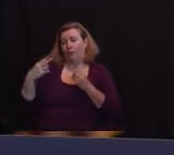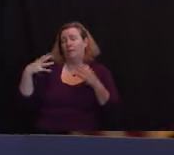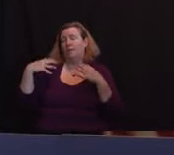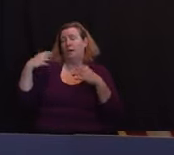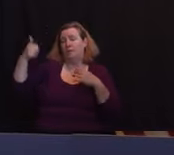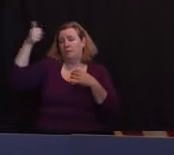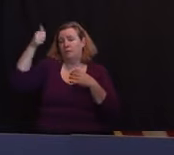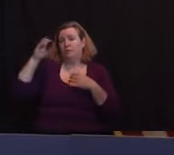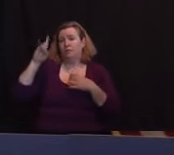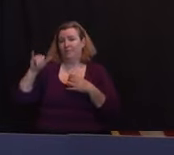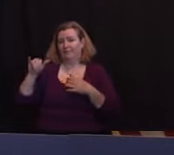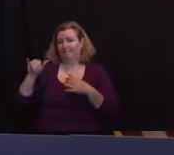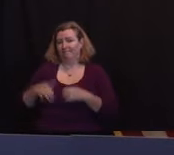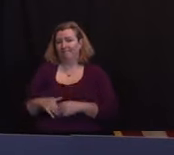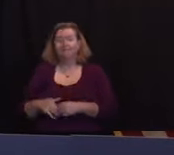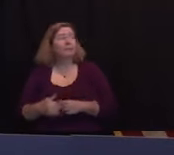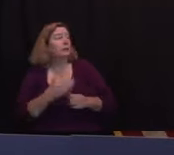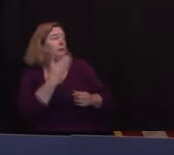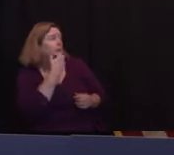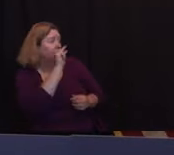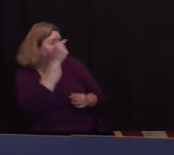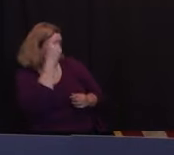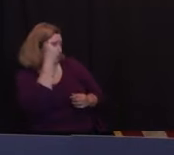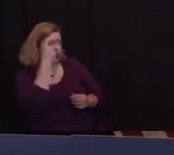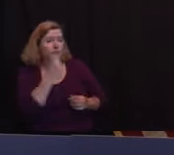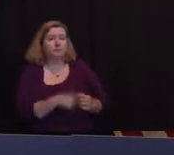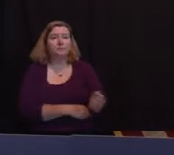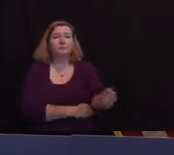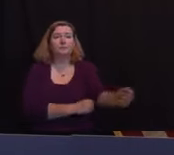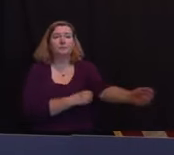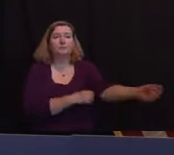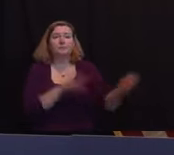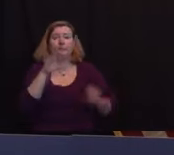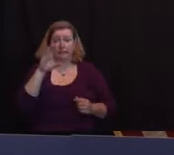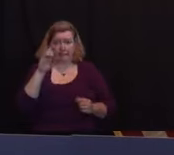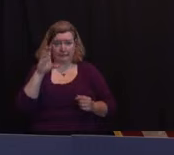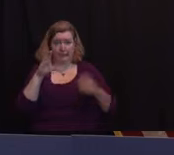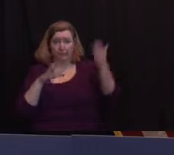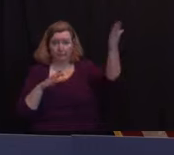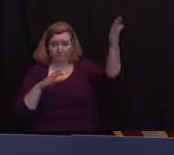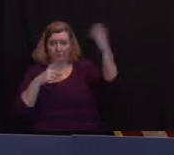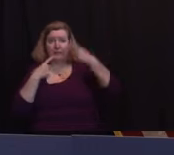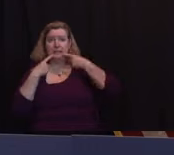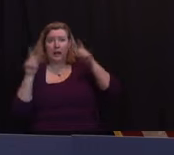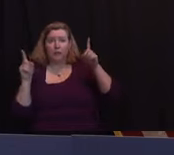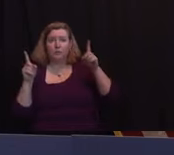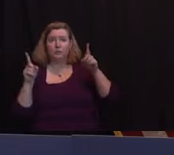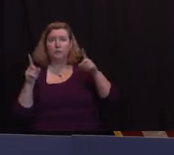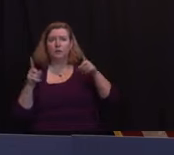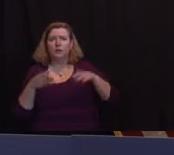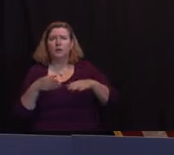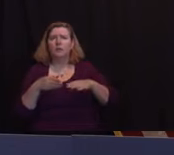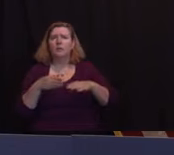and good afternoon. Well, yesterday, the CDC announced the upgraded classification of the variant